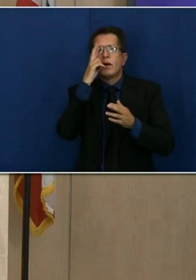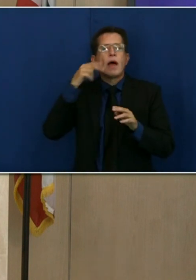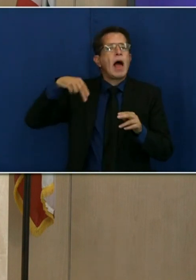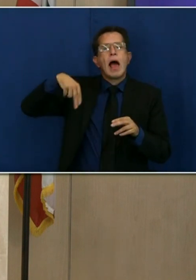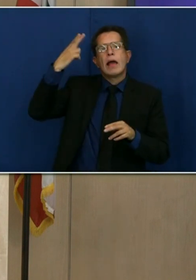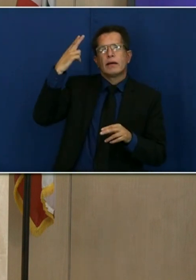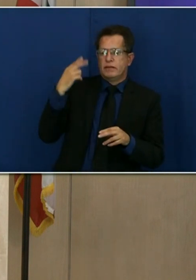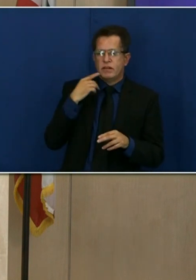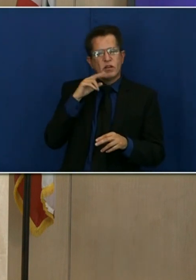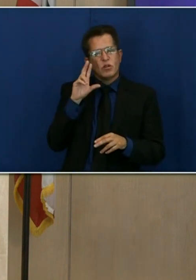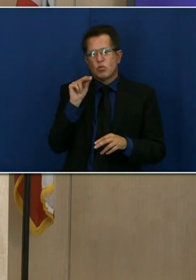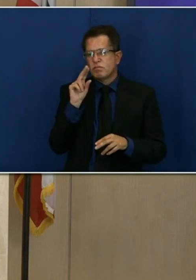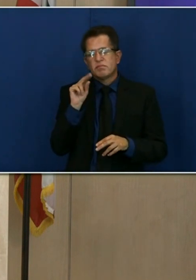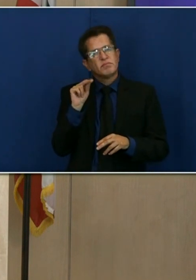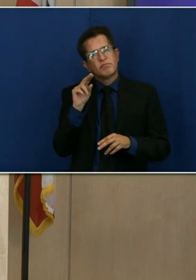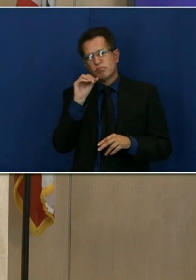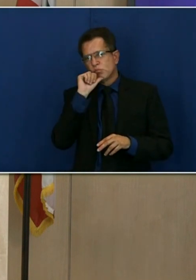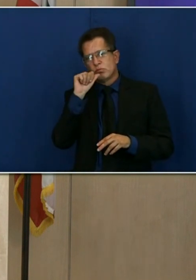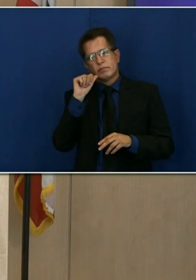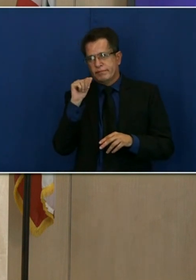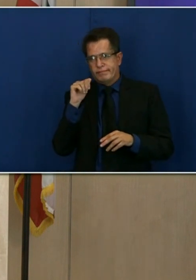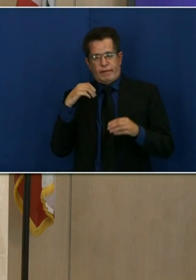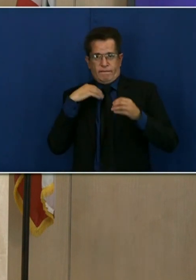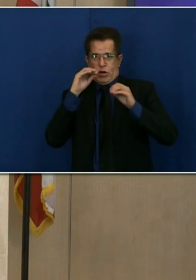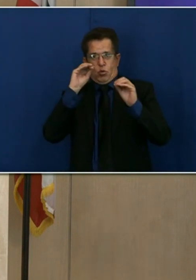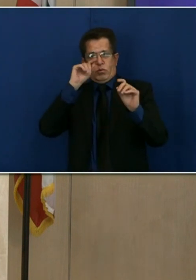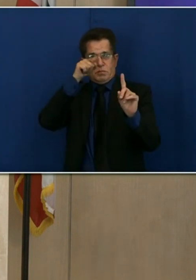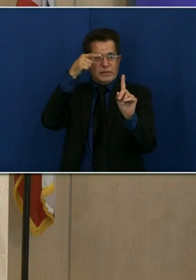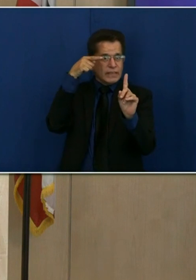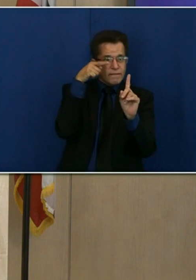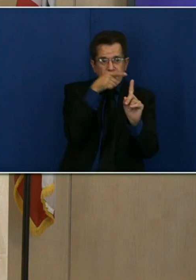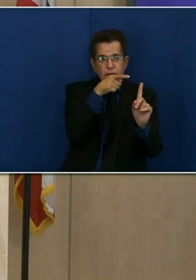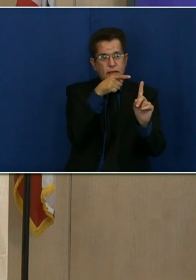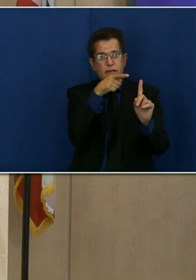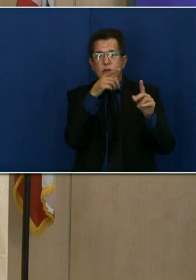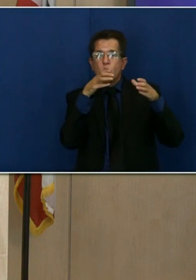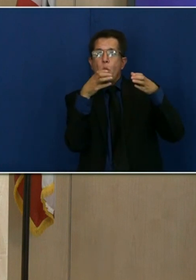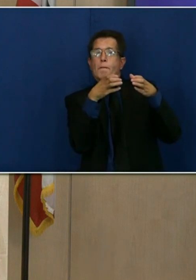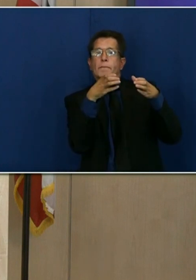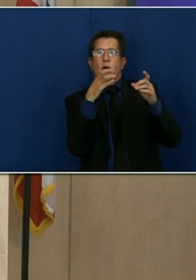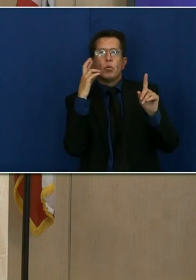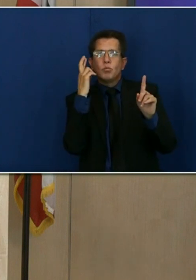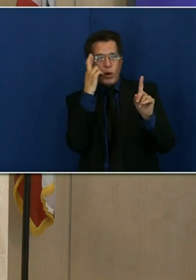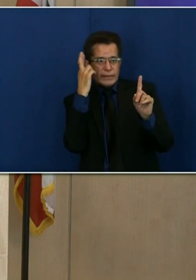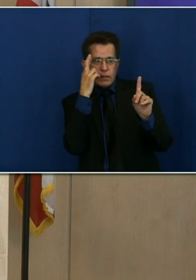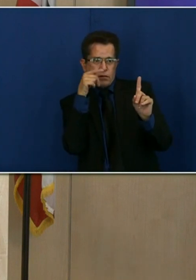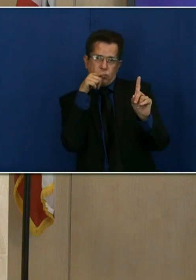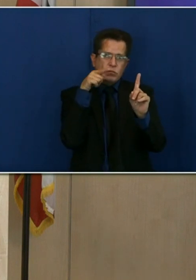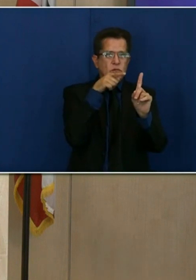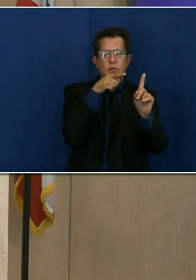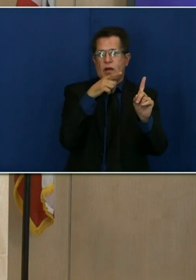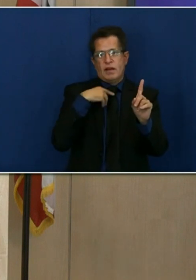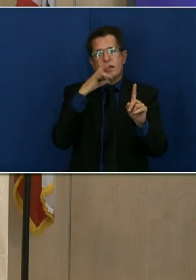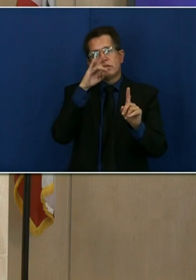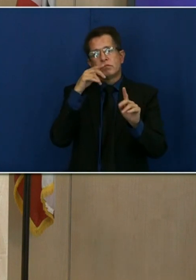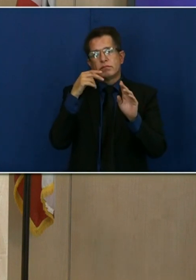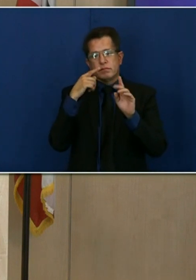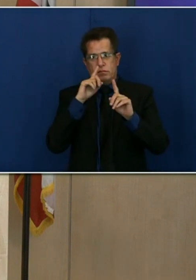my comments, there's no specific entity, no specific sector. I called out